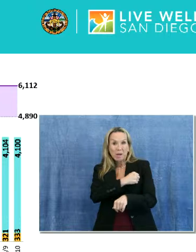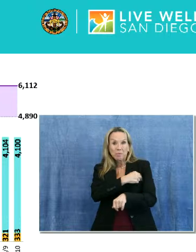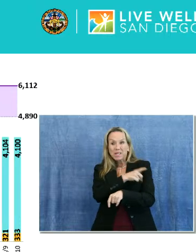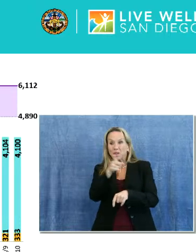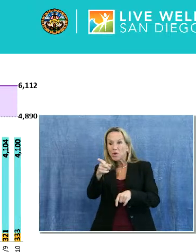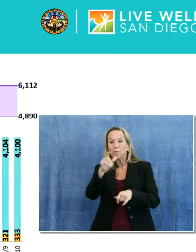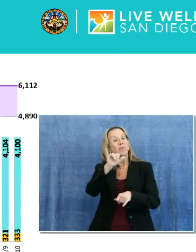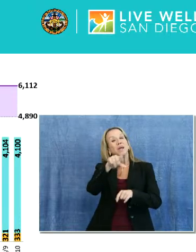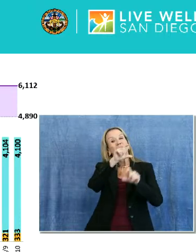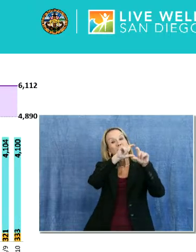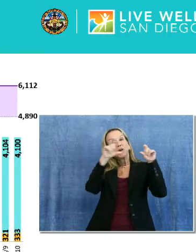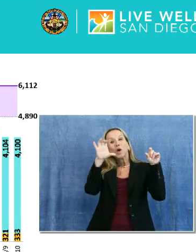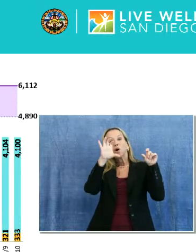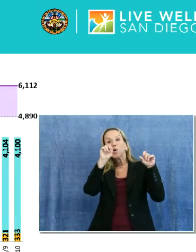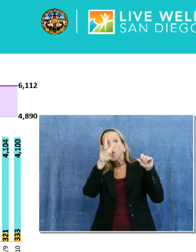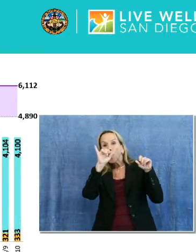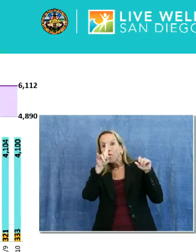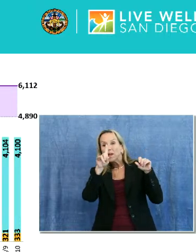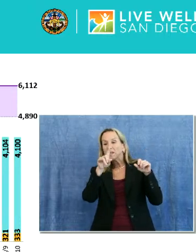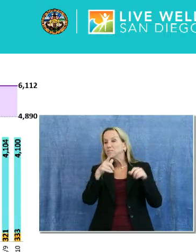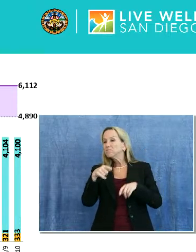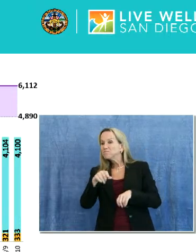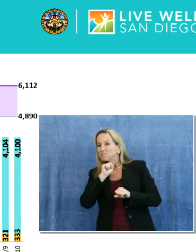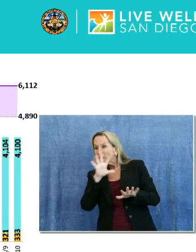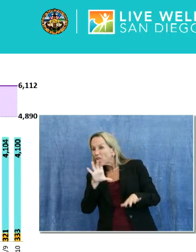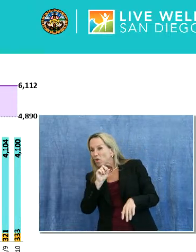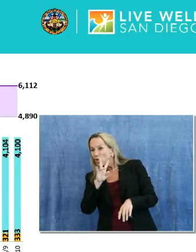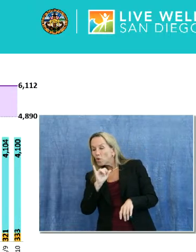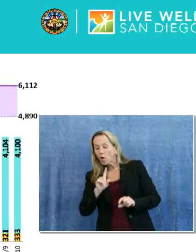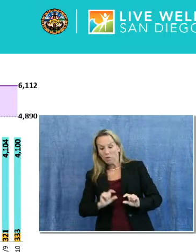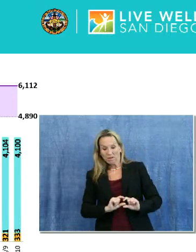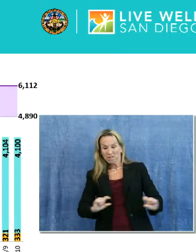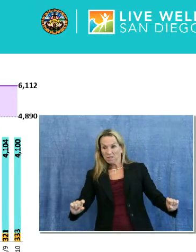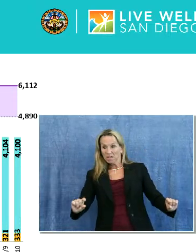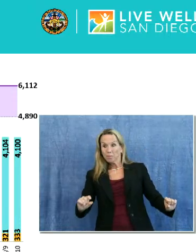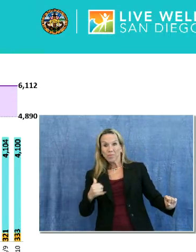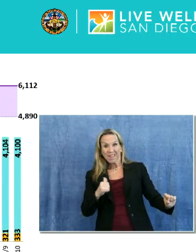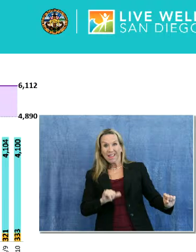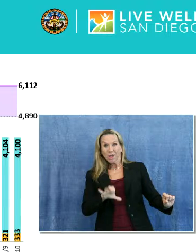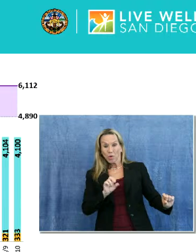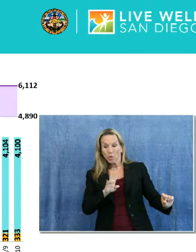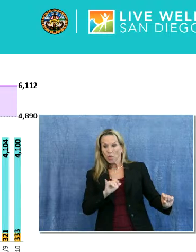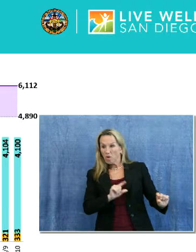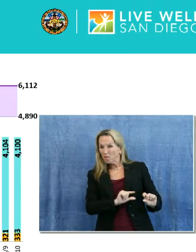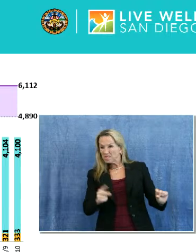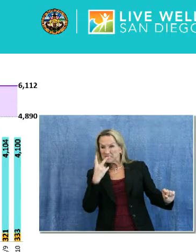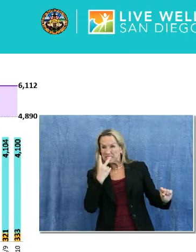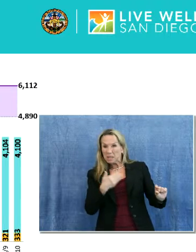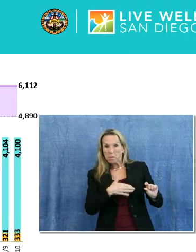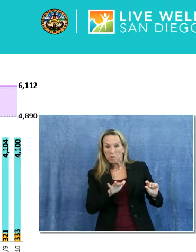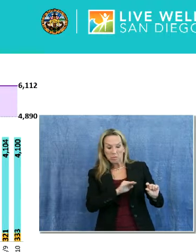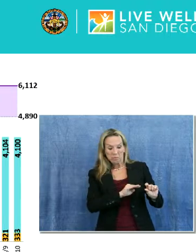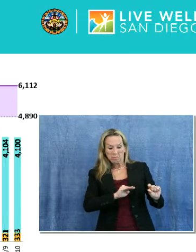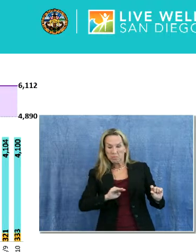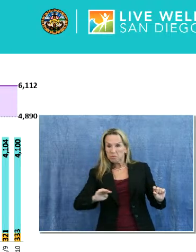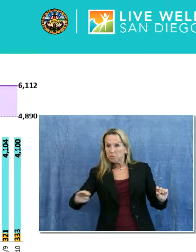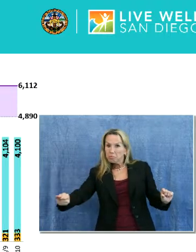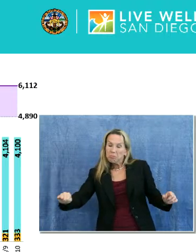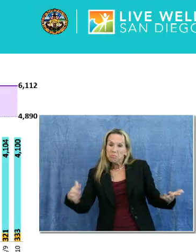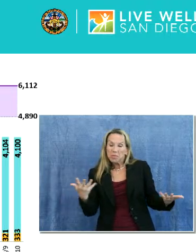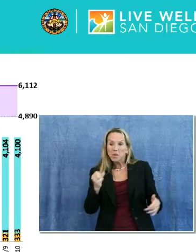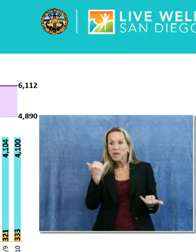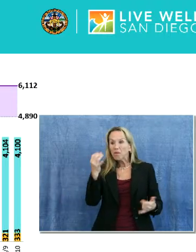COVID-related numbers there, non-COVID-related numbers, 4,100, holding relatively stable and flat across the board, and still well short of